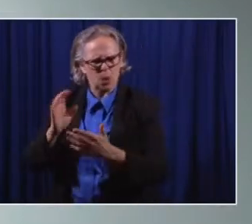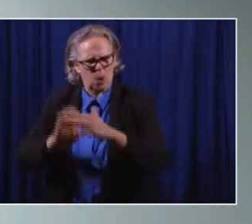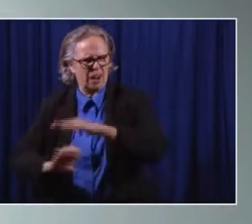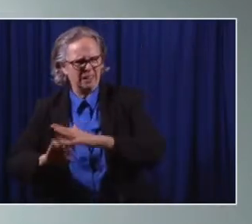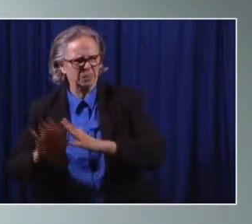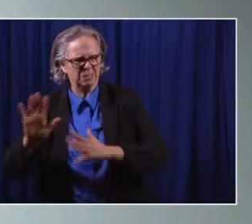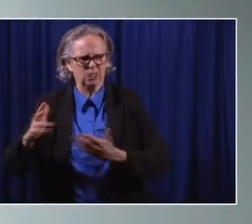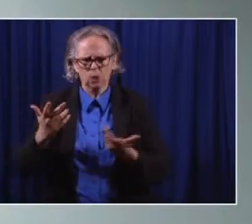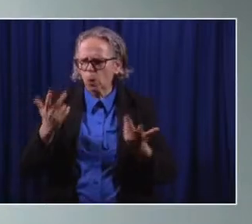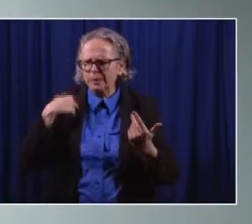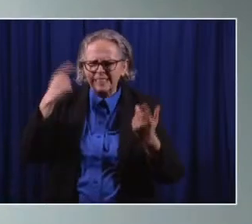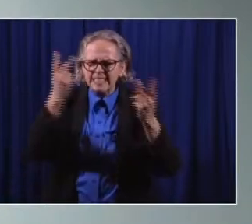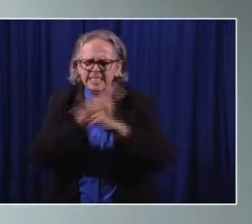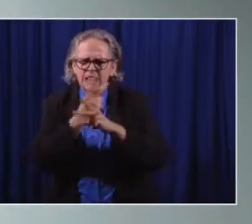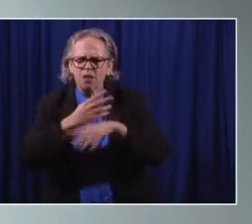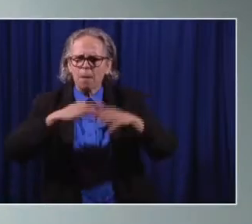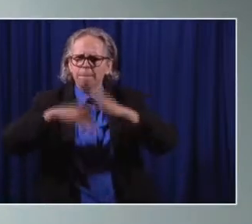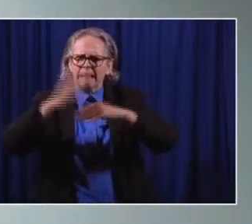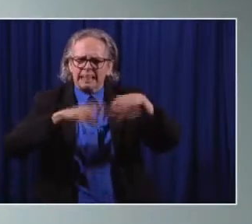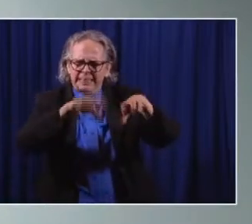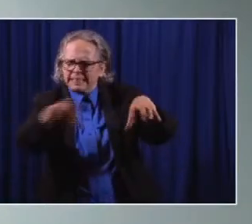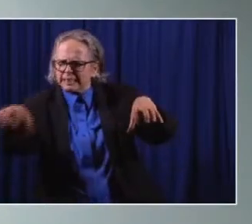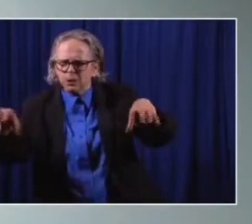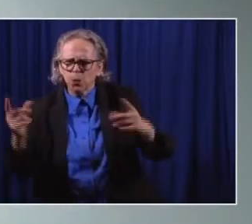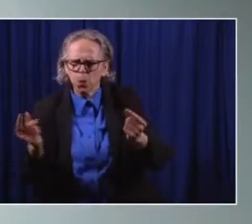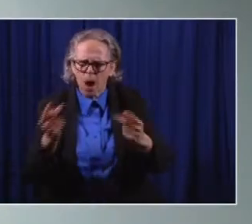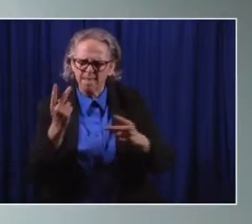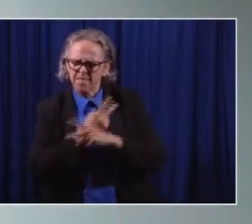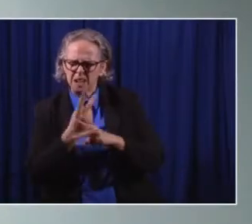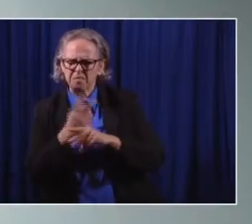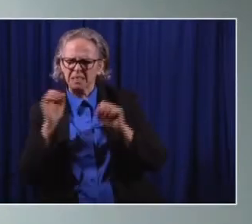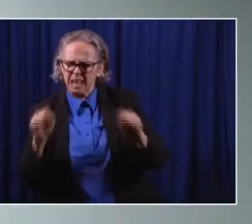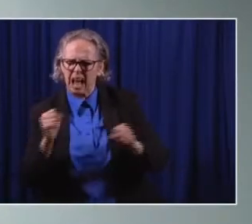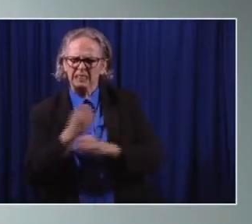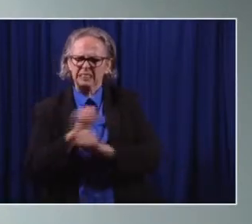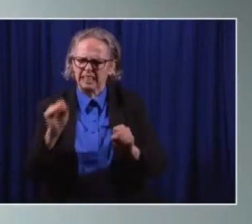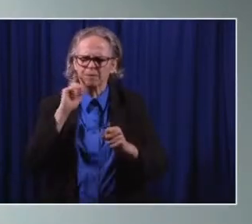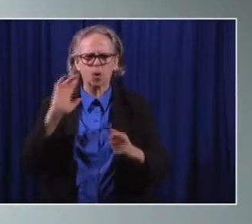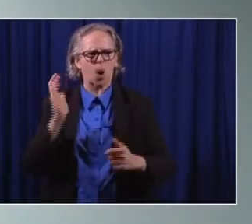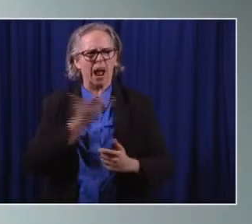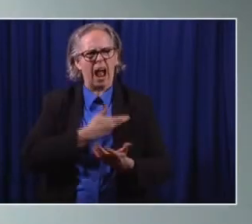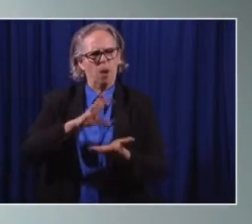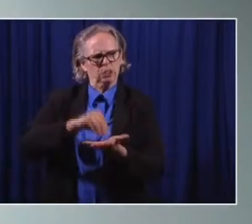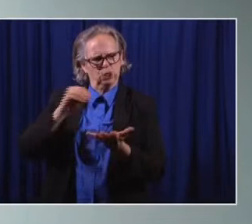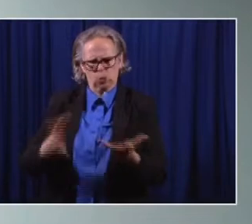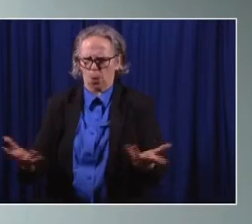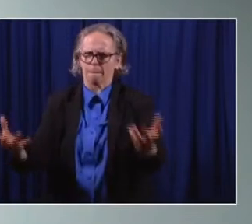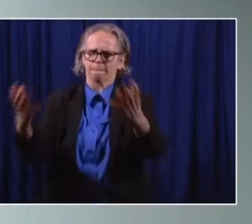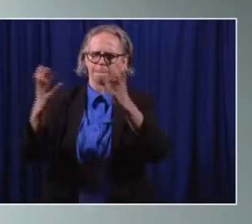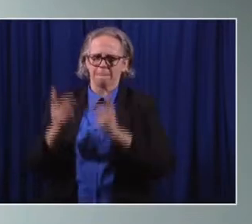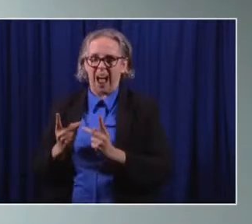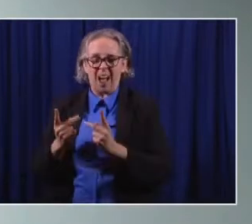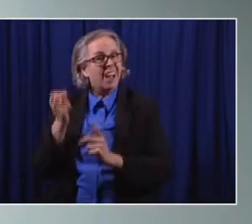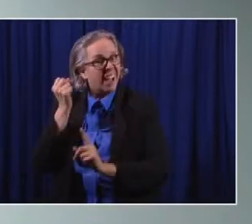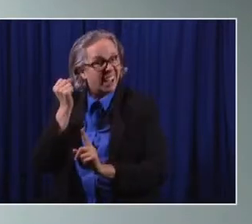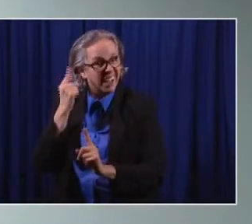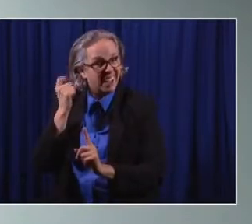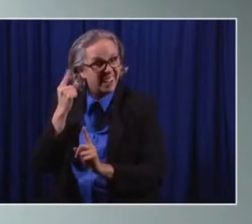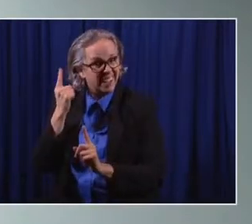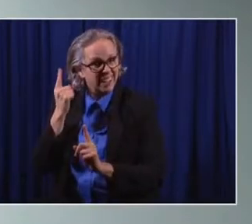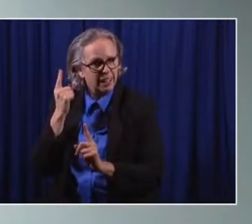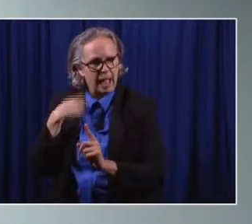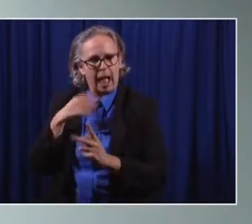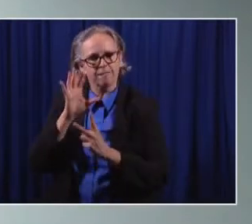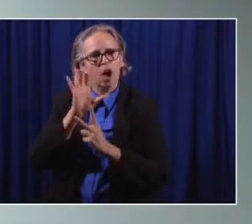bring our students in. So we did put out, and we gave our parents a choice, which they wanted. And I was very proud that we were able to give